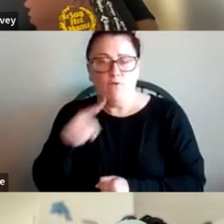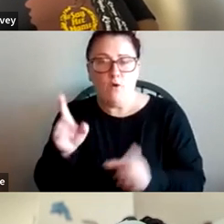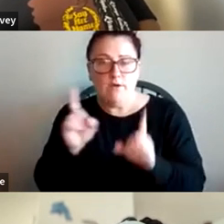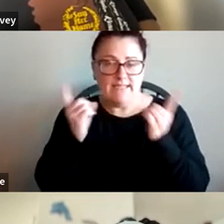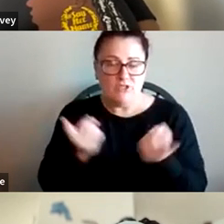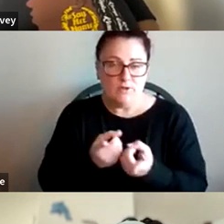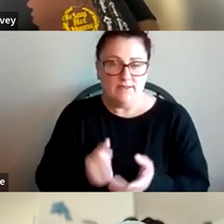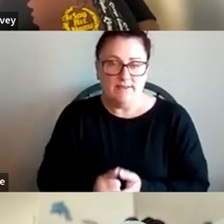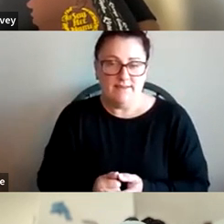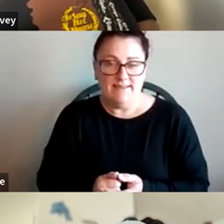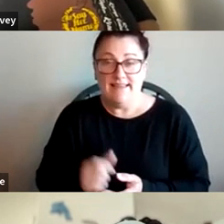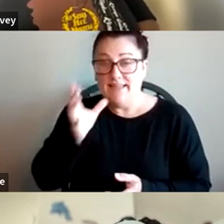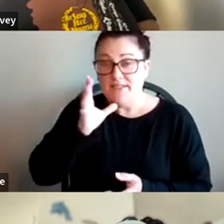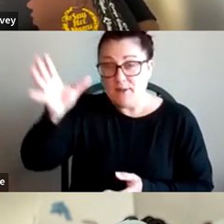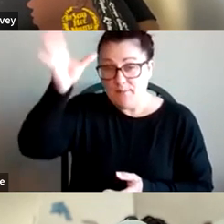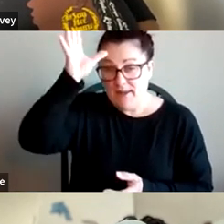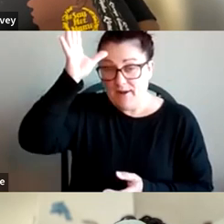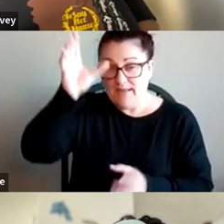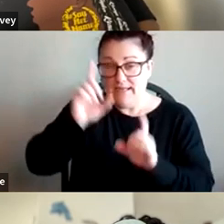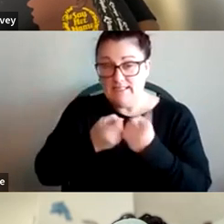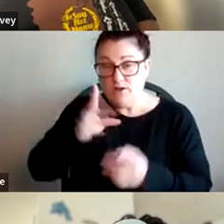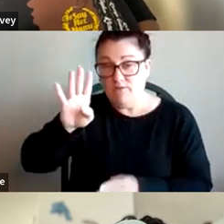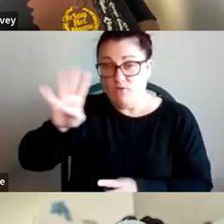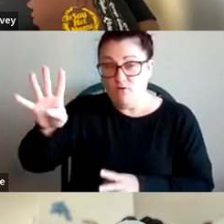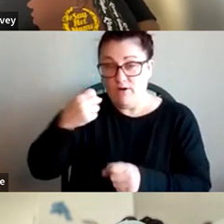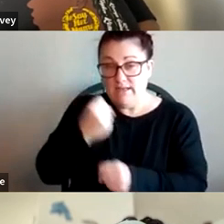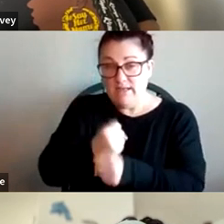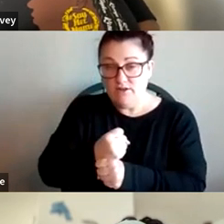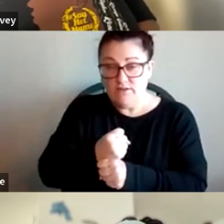district. As a parent in the district for 44 years,